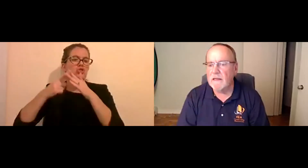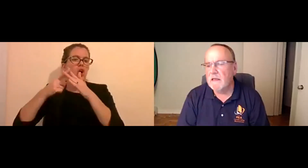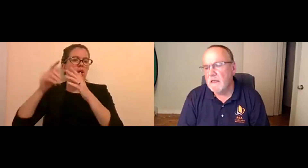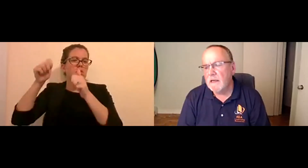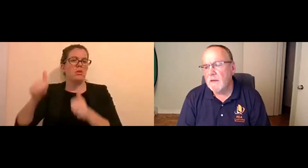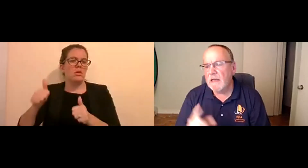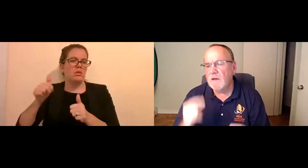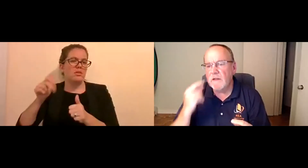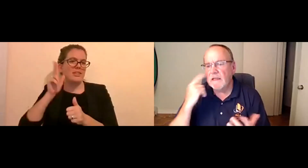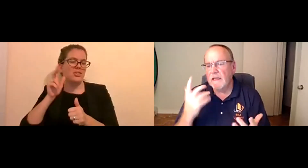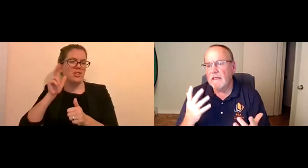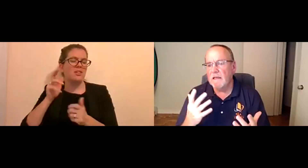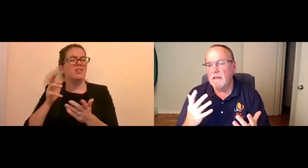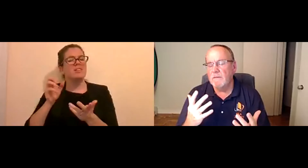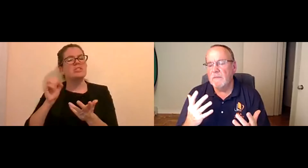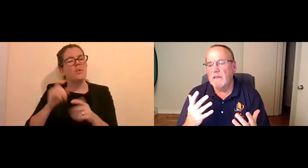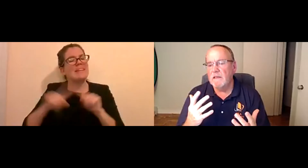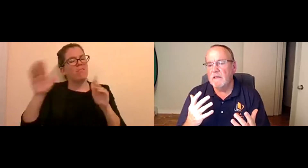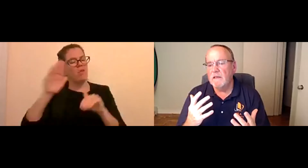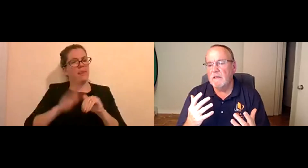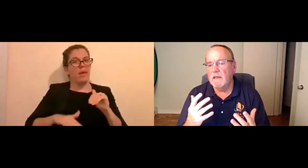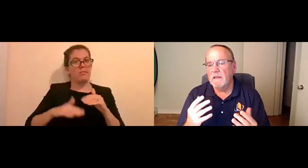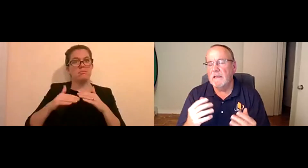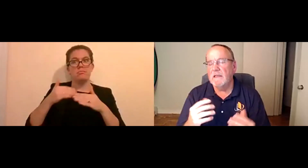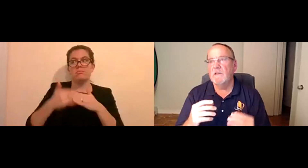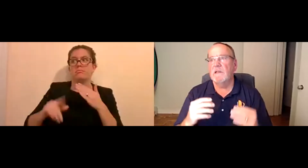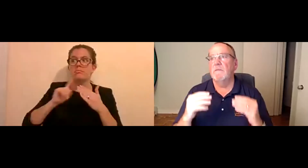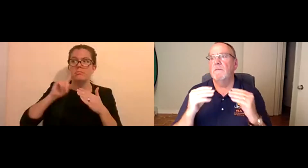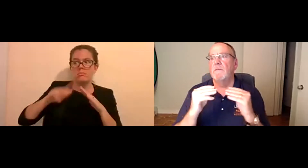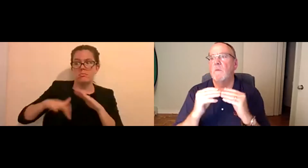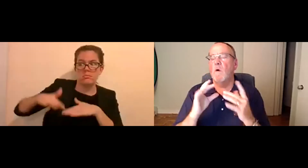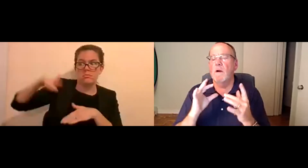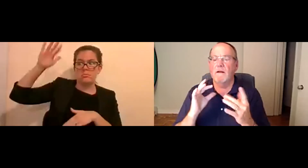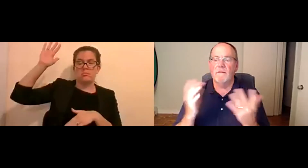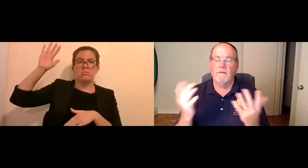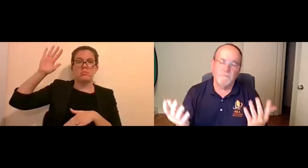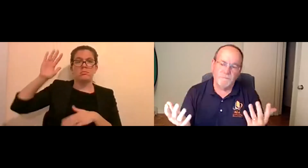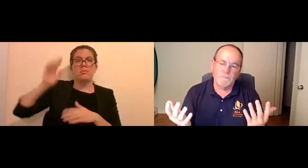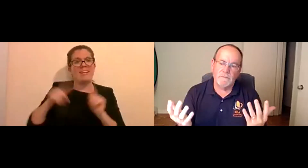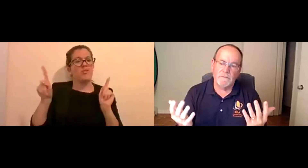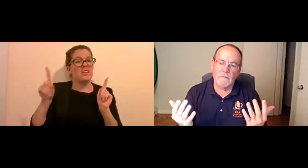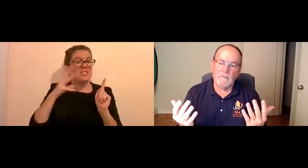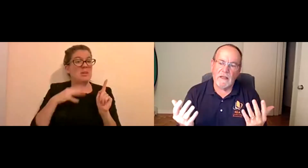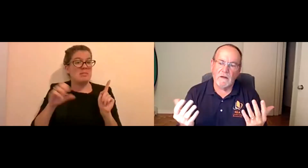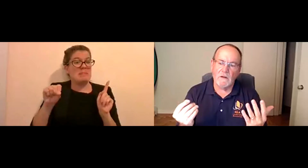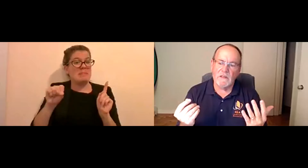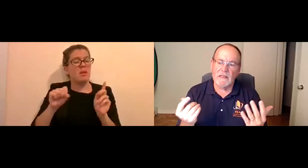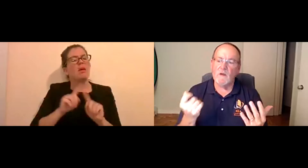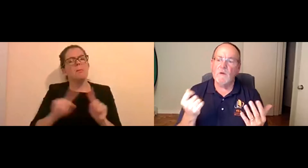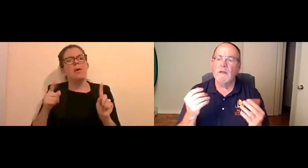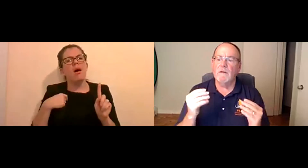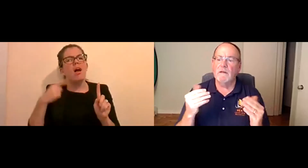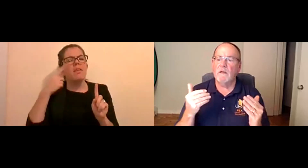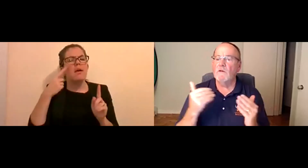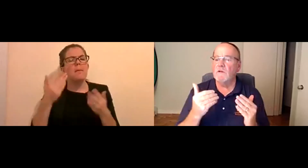that. But I do think that it is more of, I don't know, just a